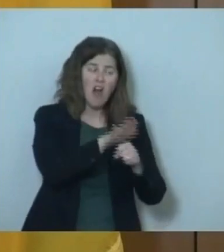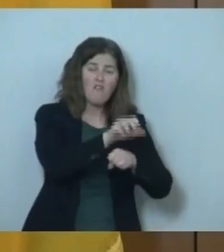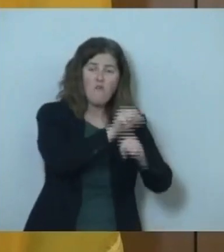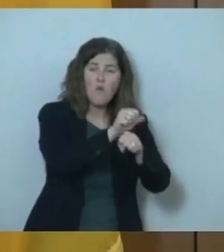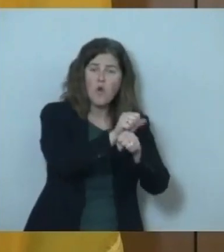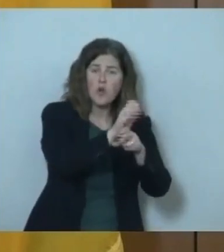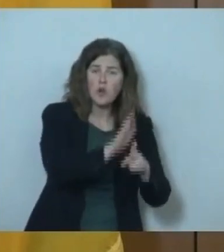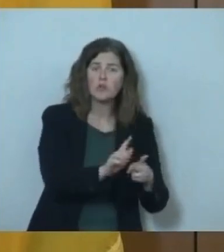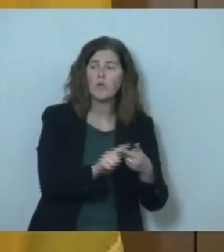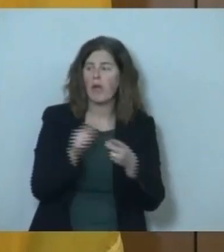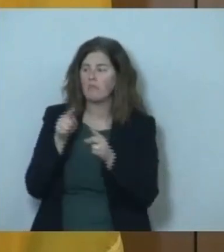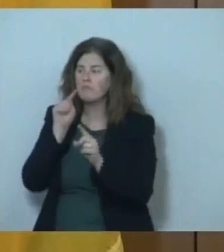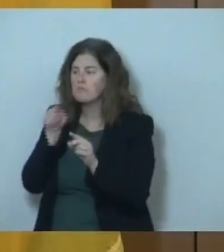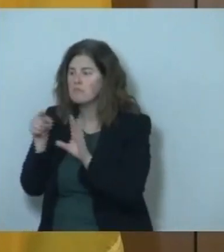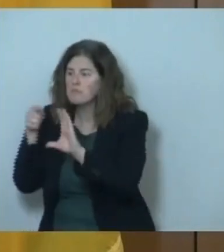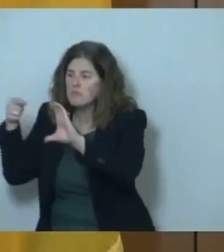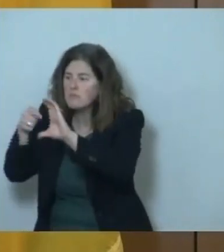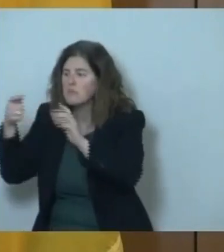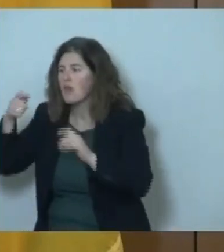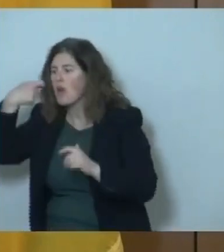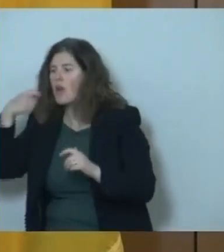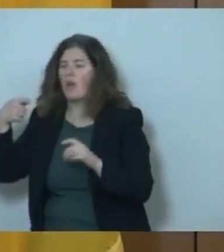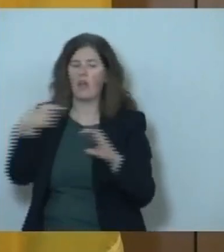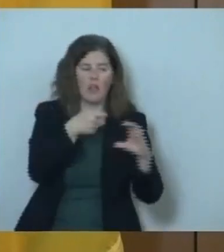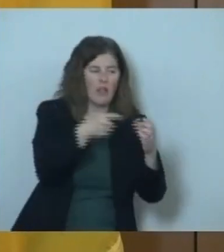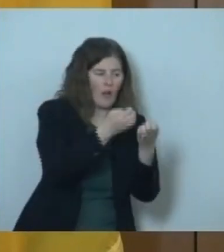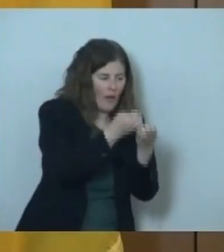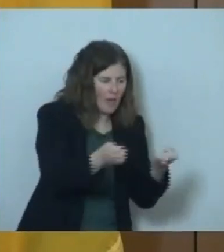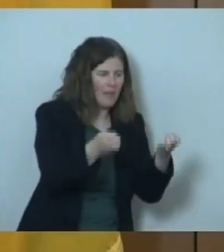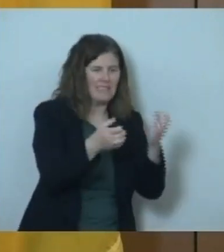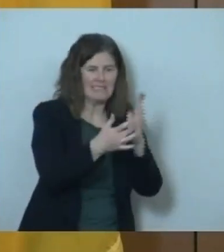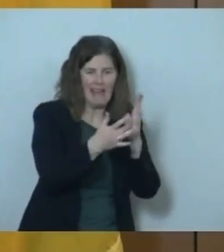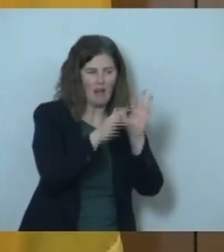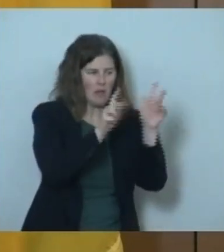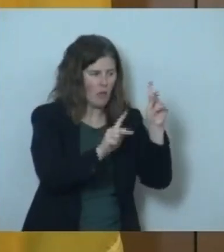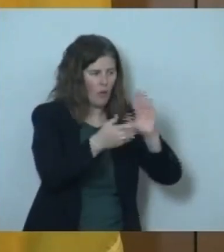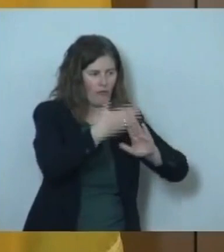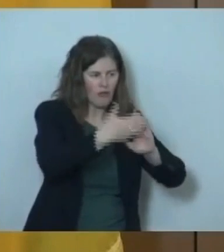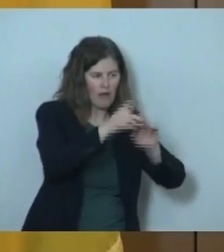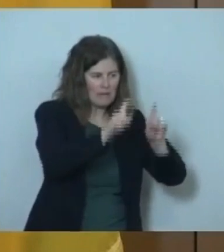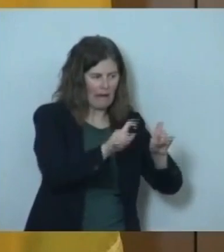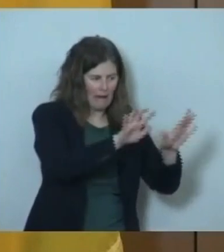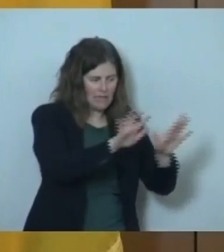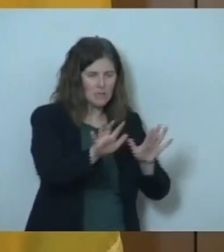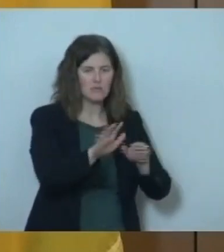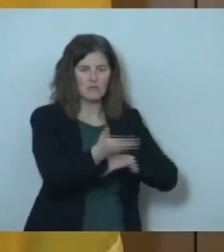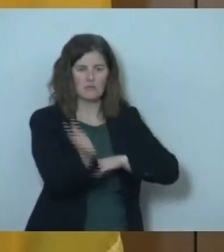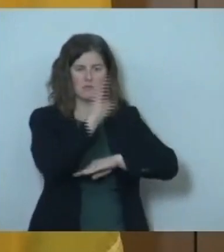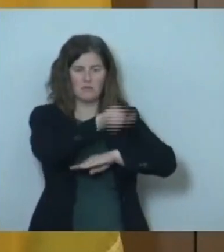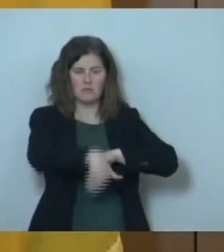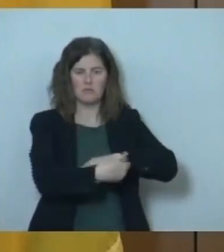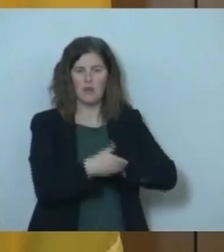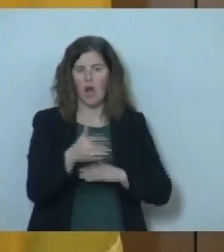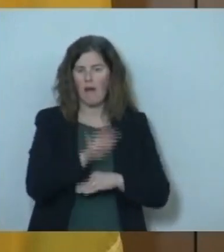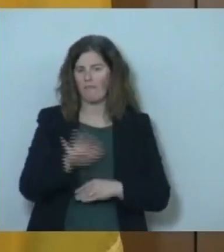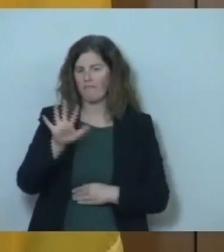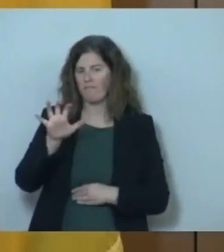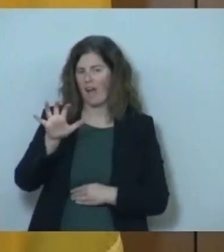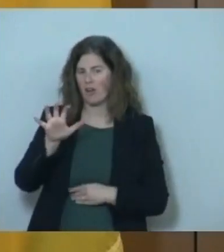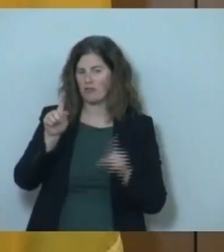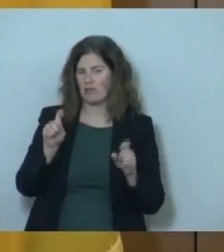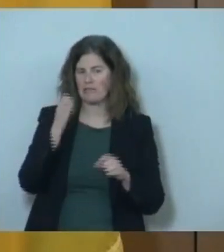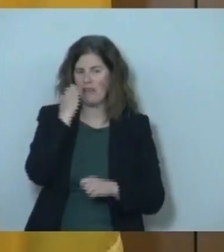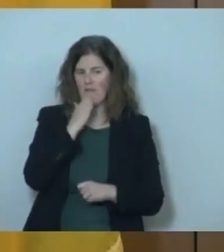can take the samples, then they have the equipment and the equipment techs who can run them in a 24-hour cycle.